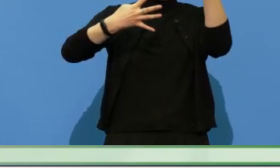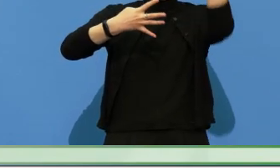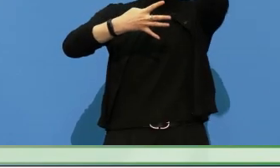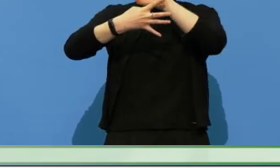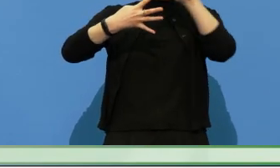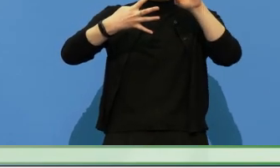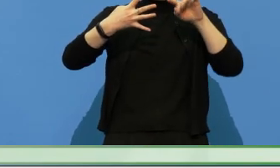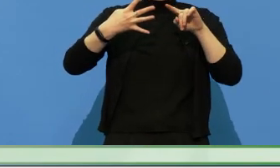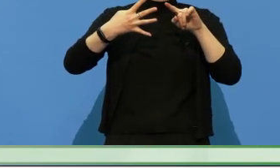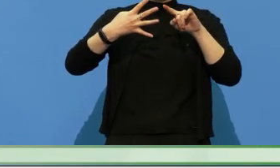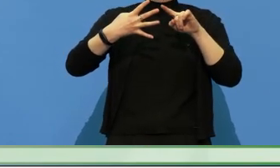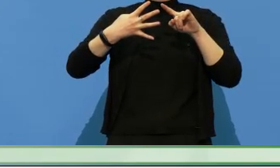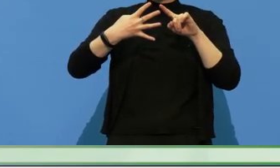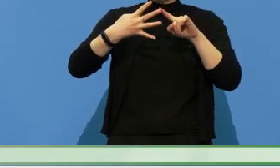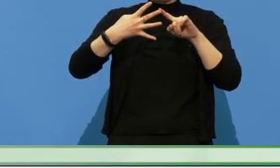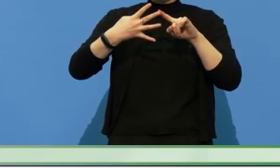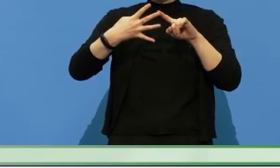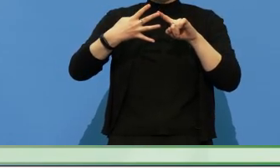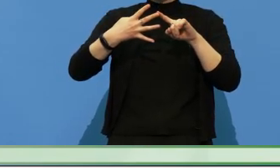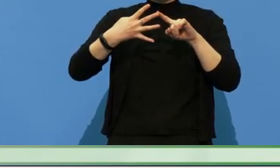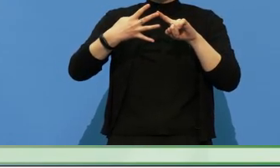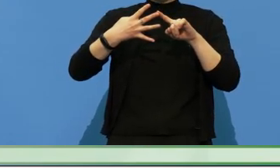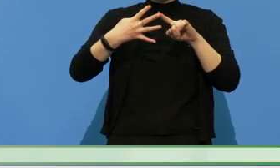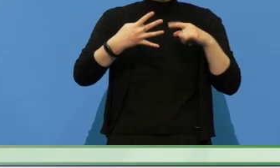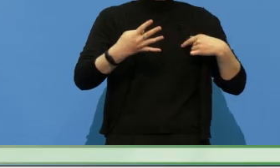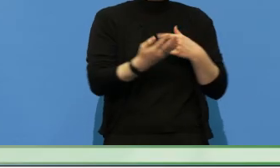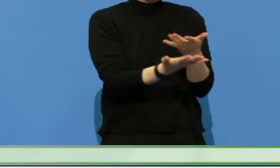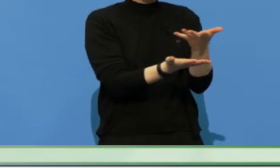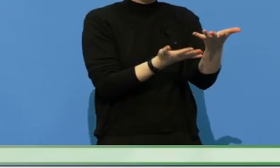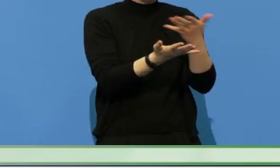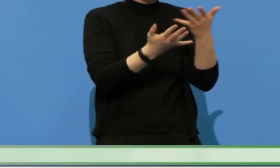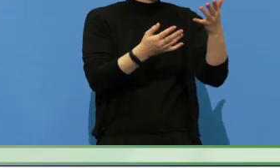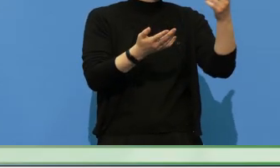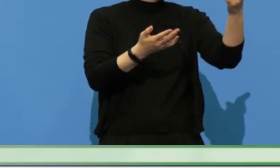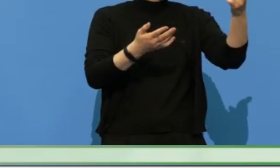core activities. We also dealing with designers and